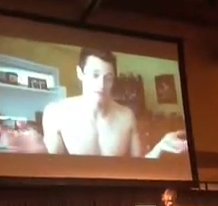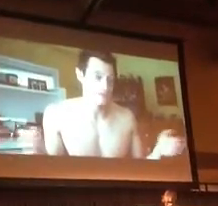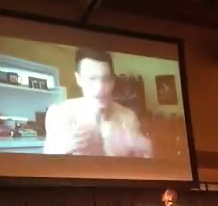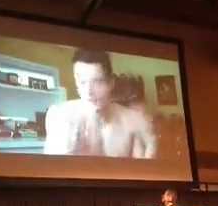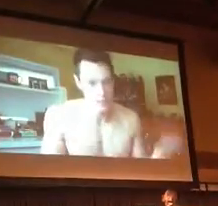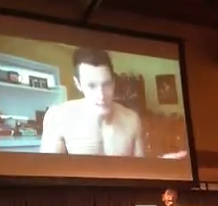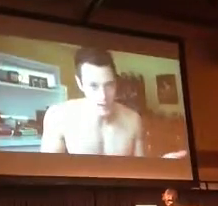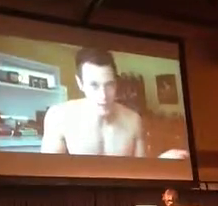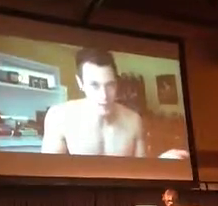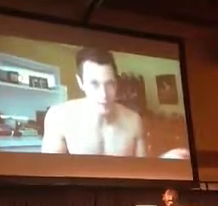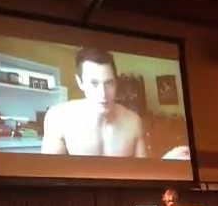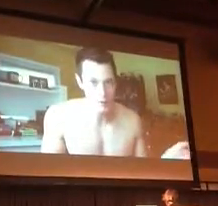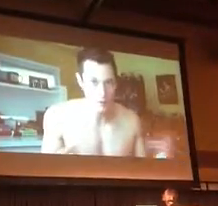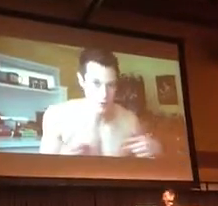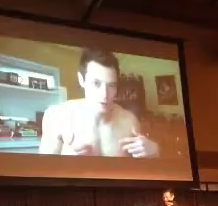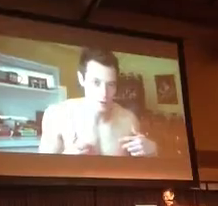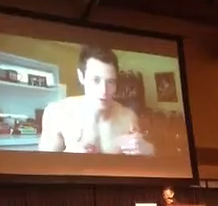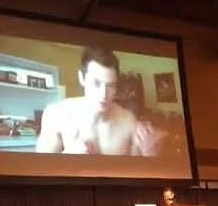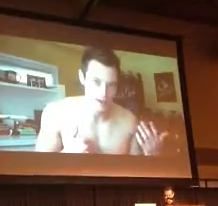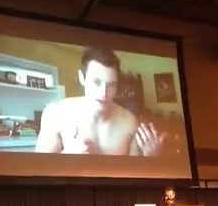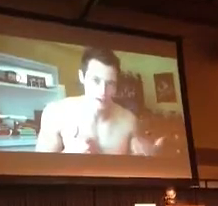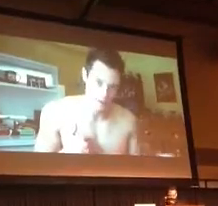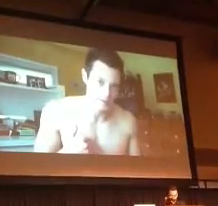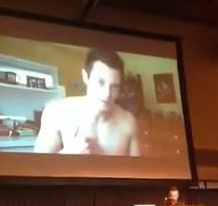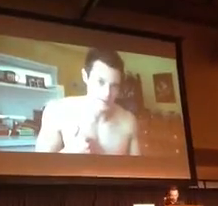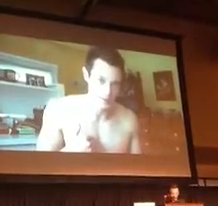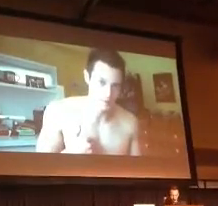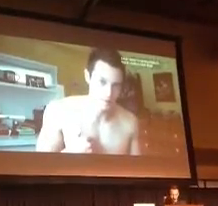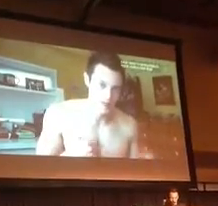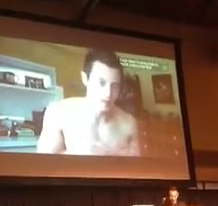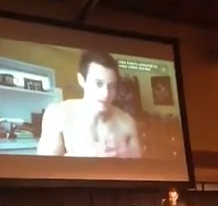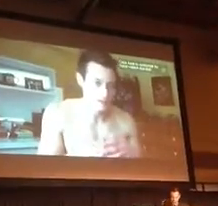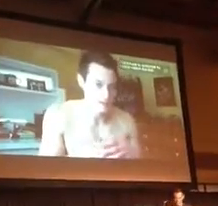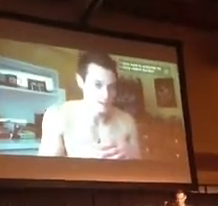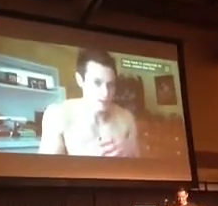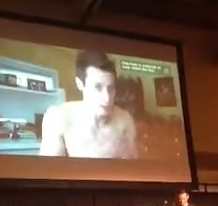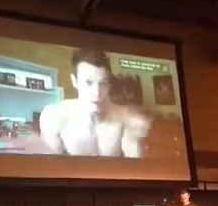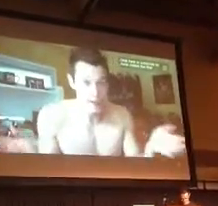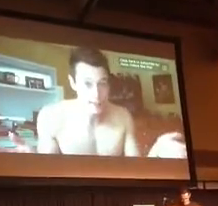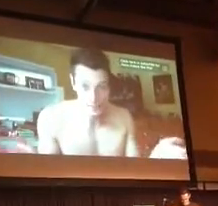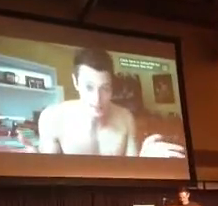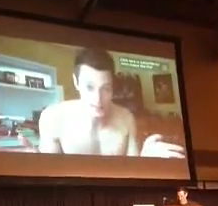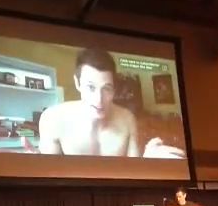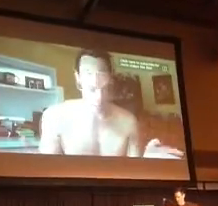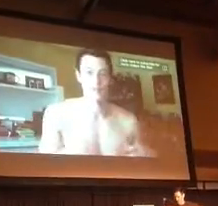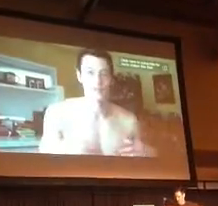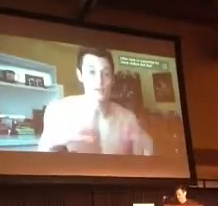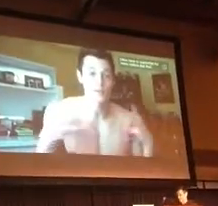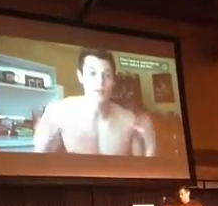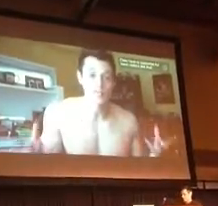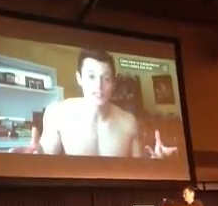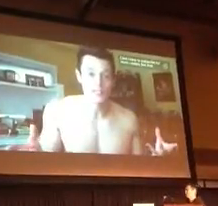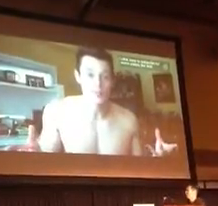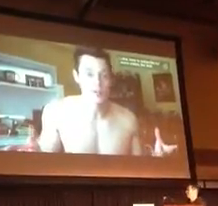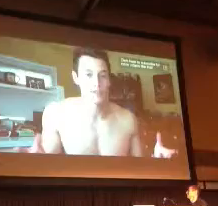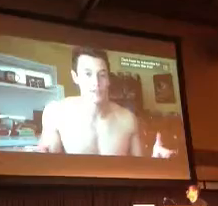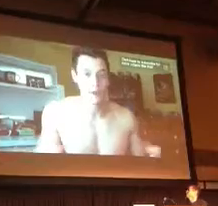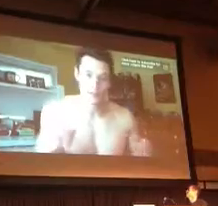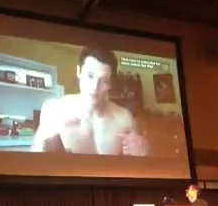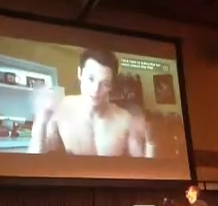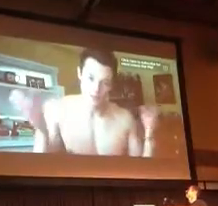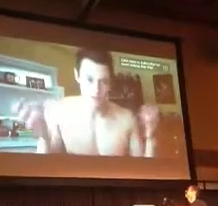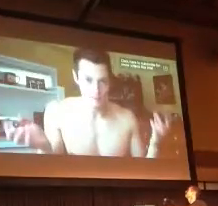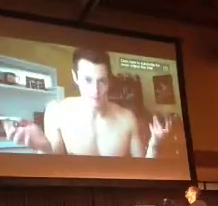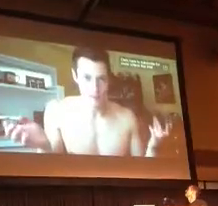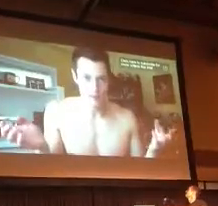boyfriend. As it turns out, we are both the men in our relationship. That's the whole point of being gay. There is no need to try to fit